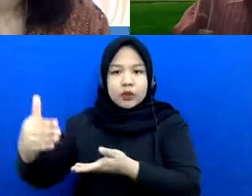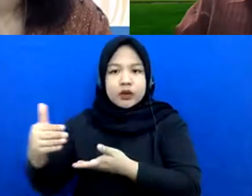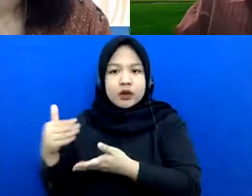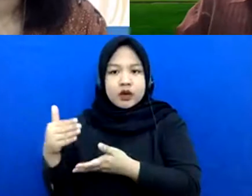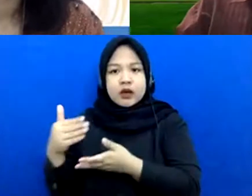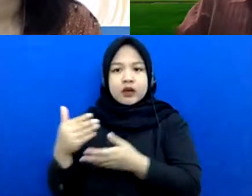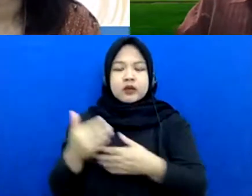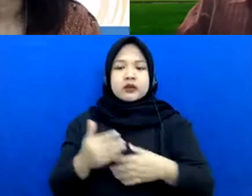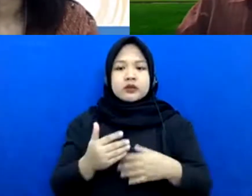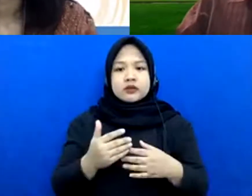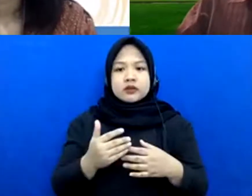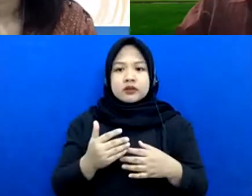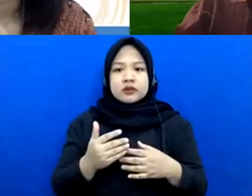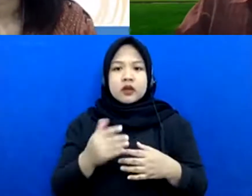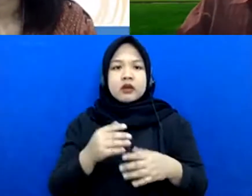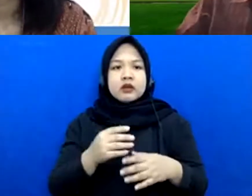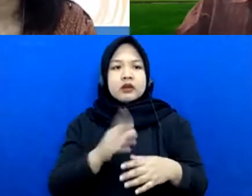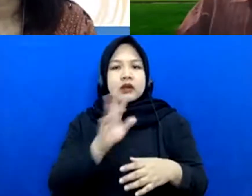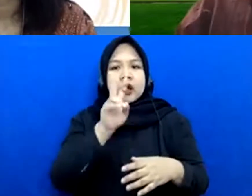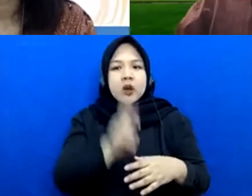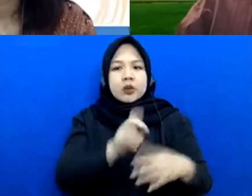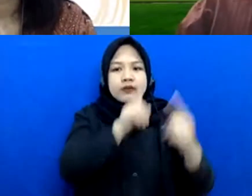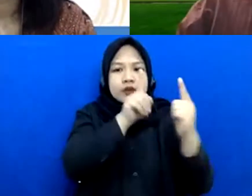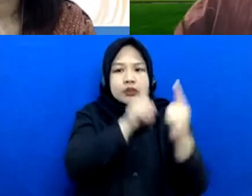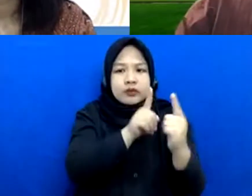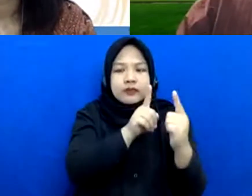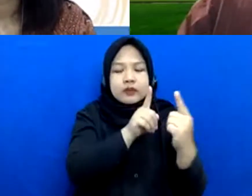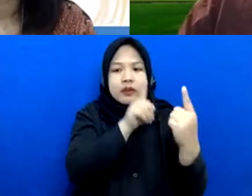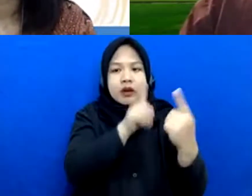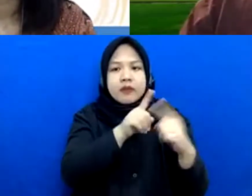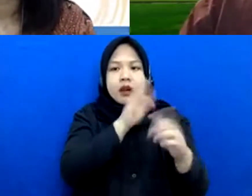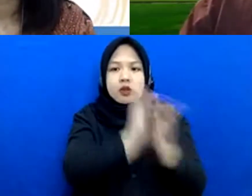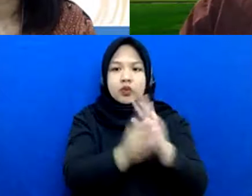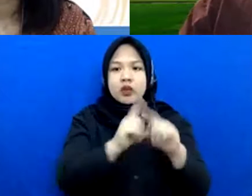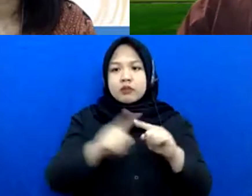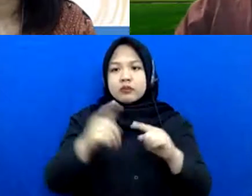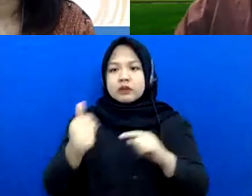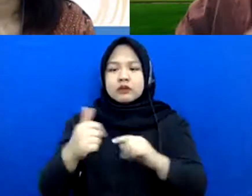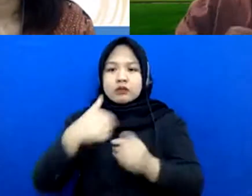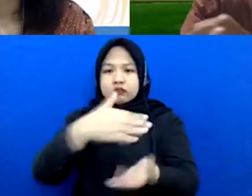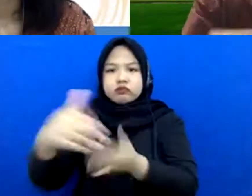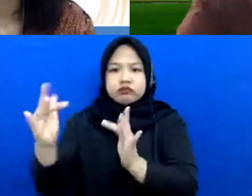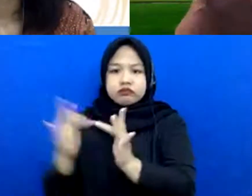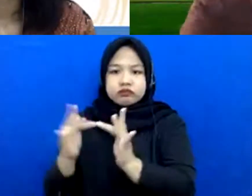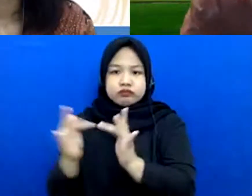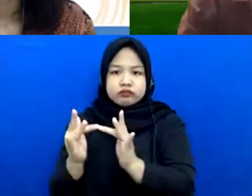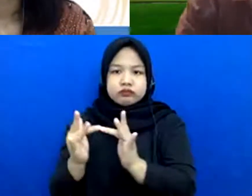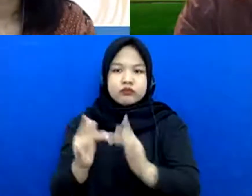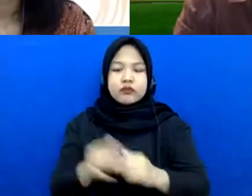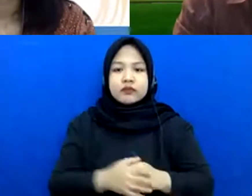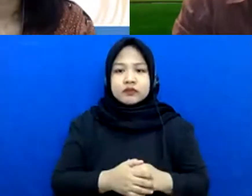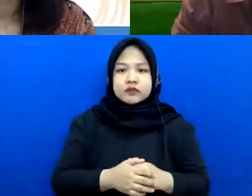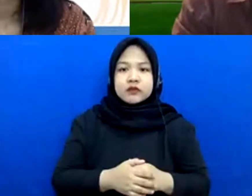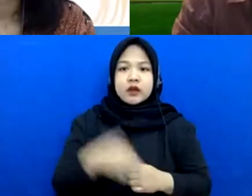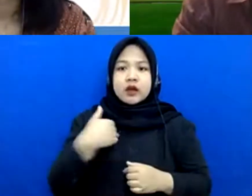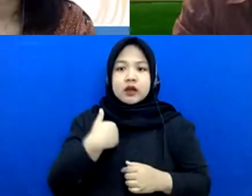qualitative difference between face-to-face and online. And I do notice that one of my students from the University of